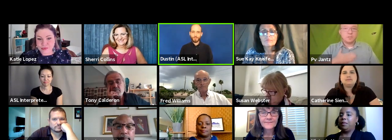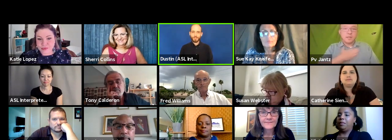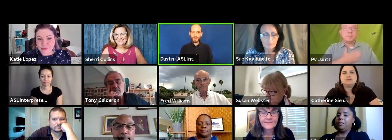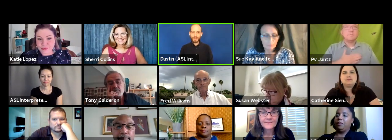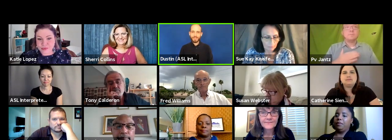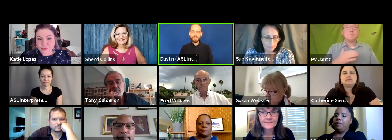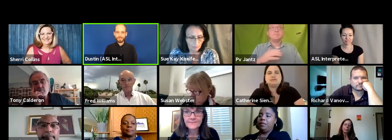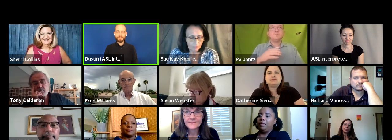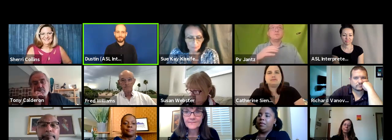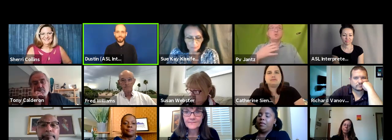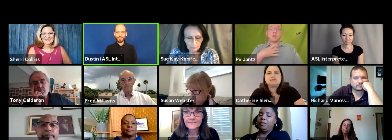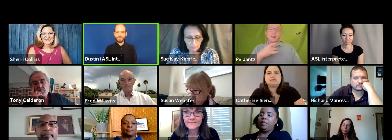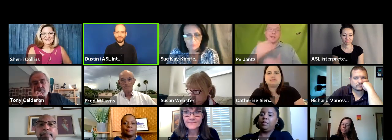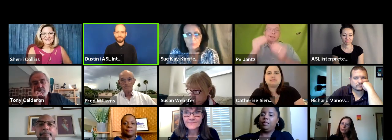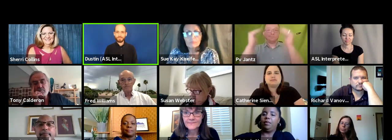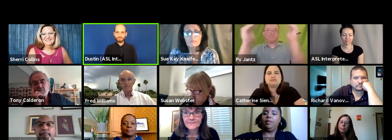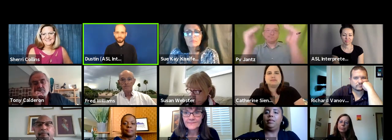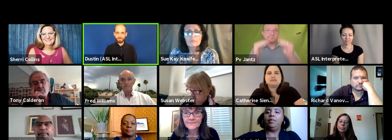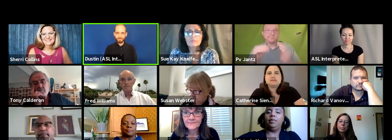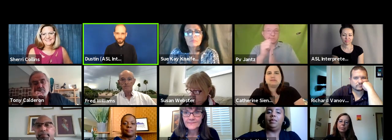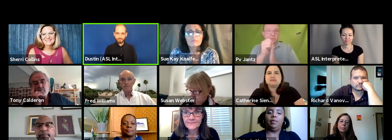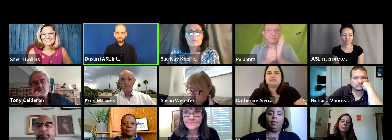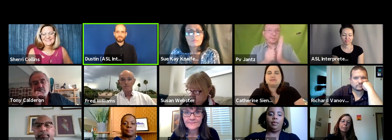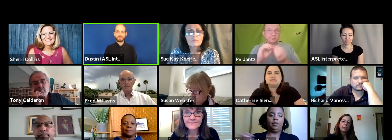Thank you so much, Katie. Appreciate that.